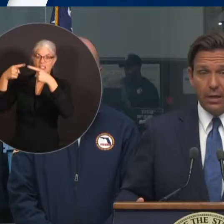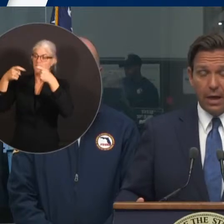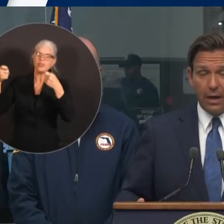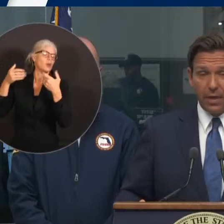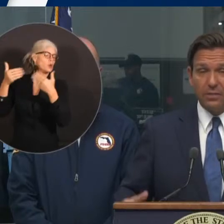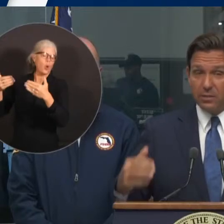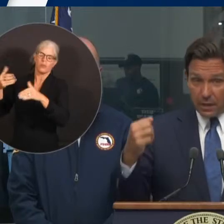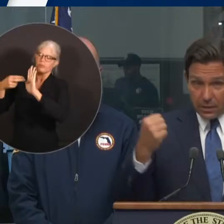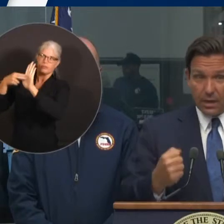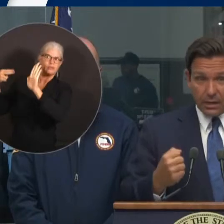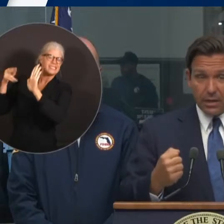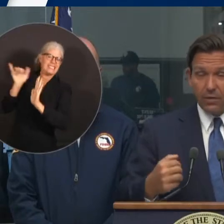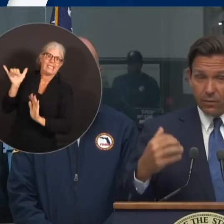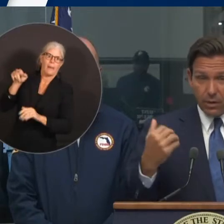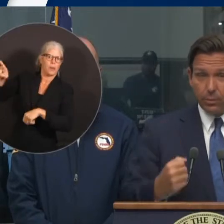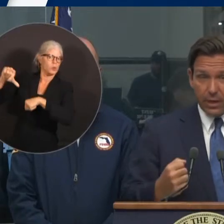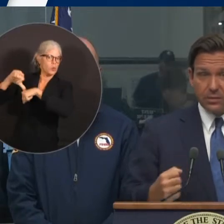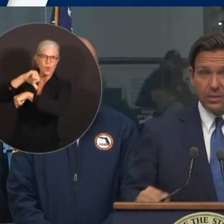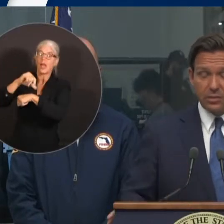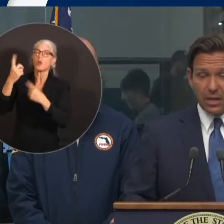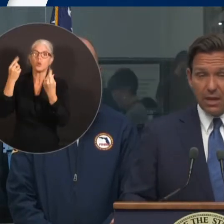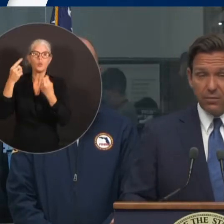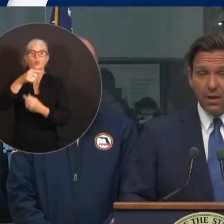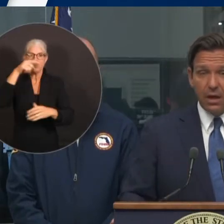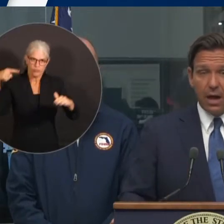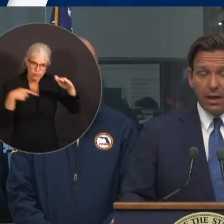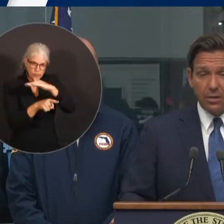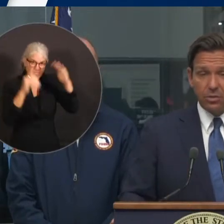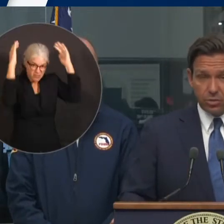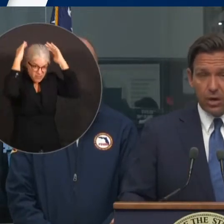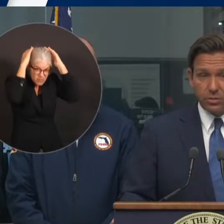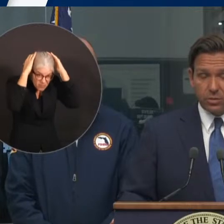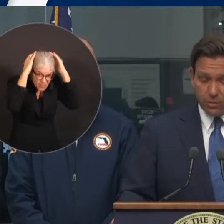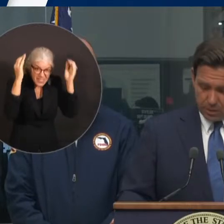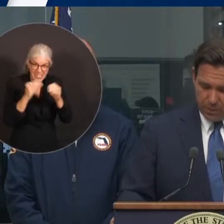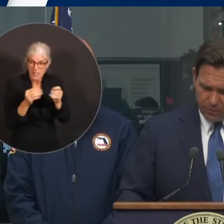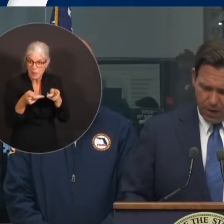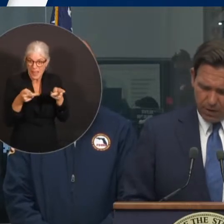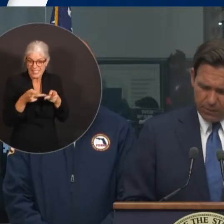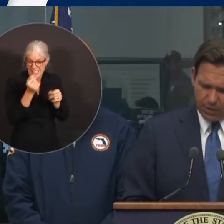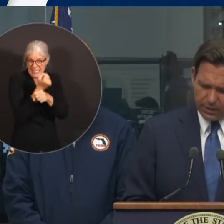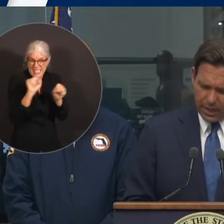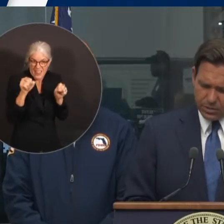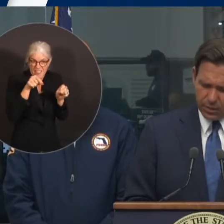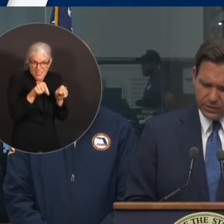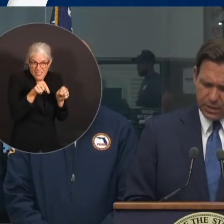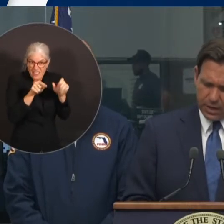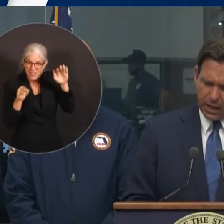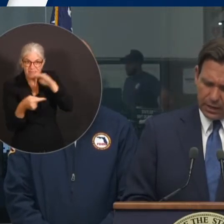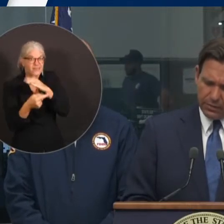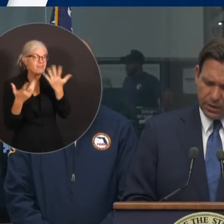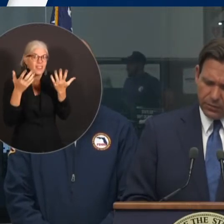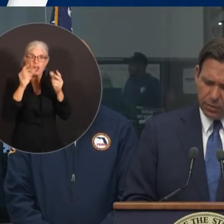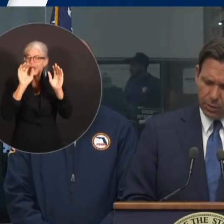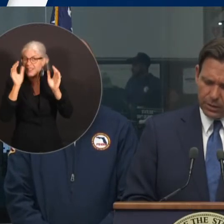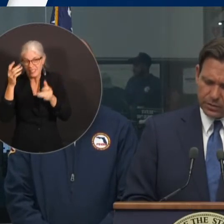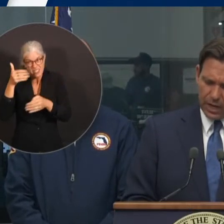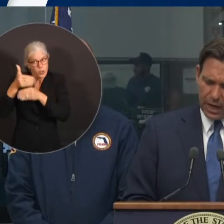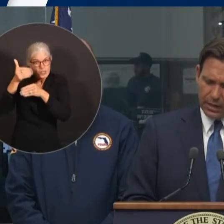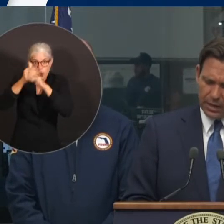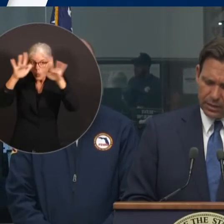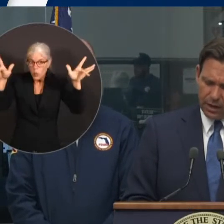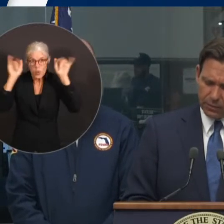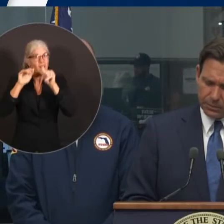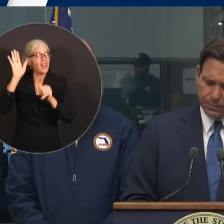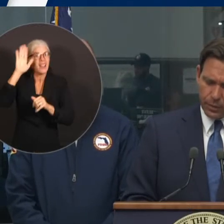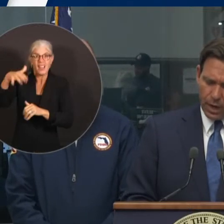warning, that's a duck and cover in a place that's safe in your structure. Those can be very, very dangerous, even if you are